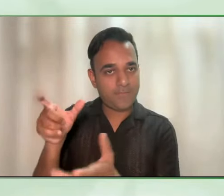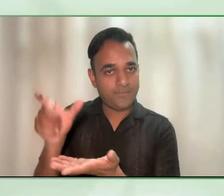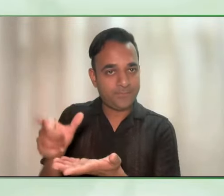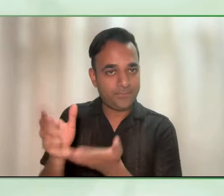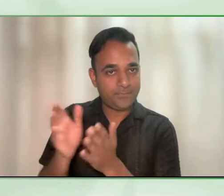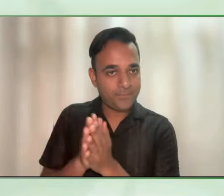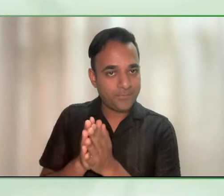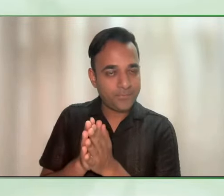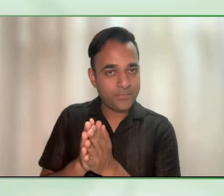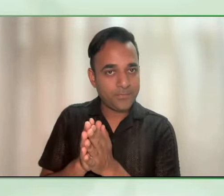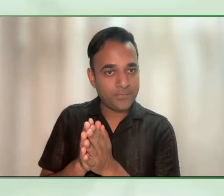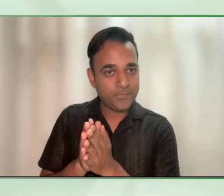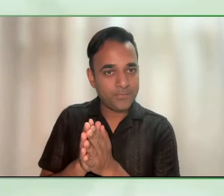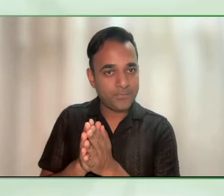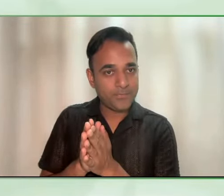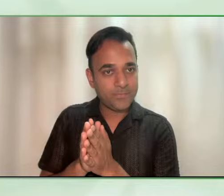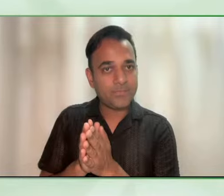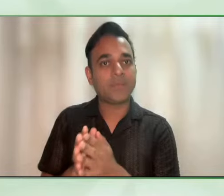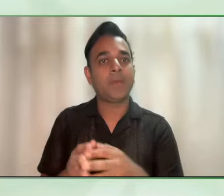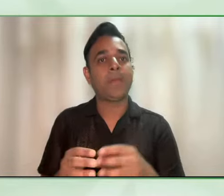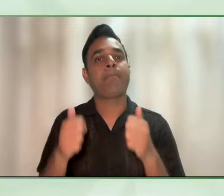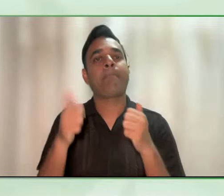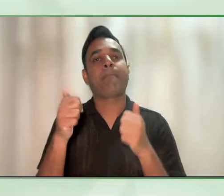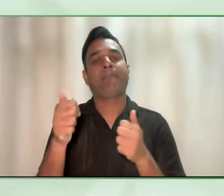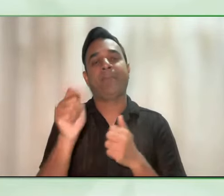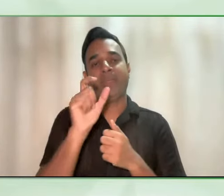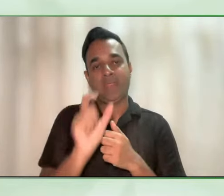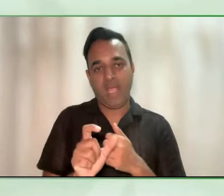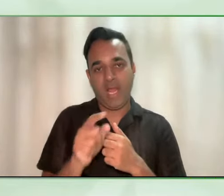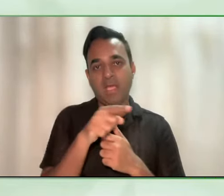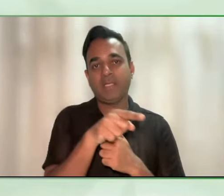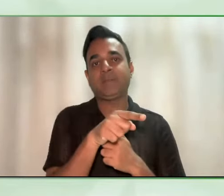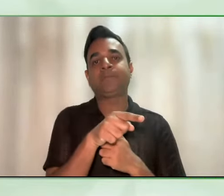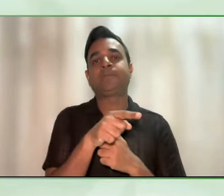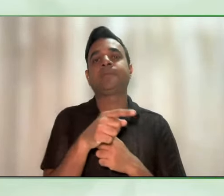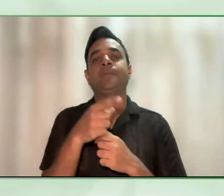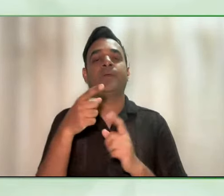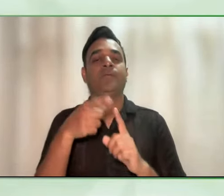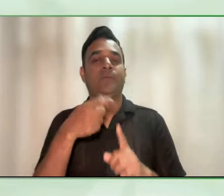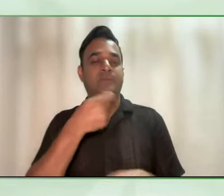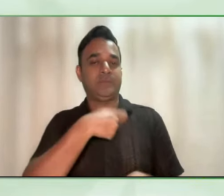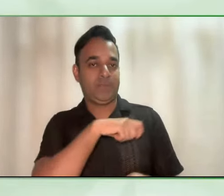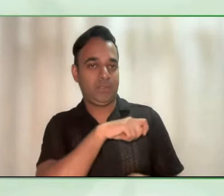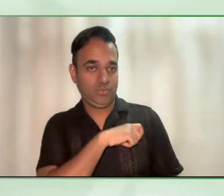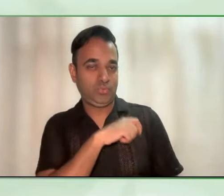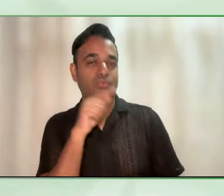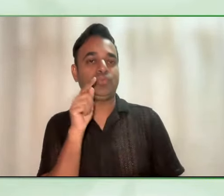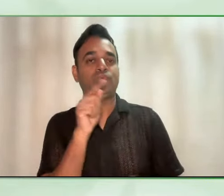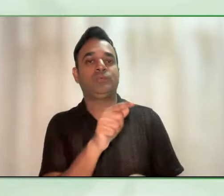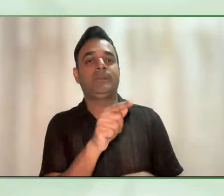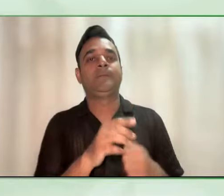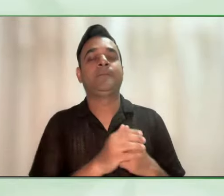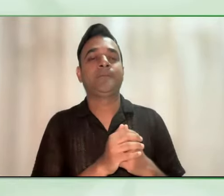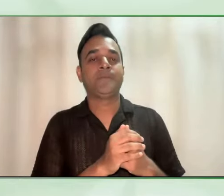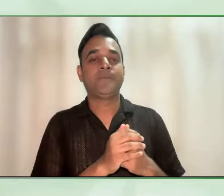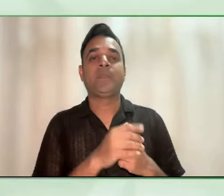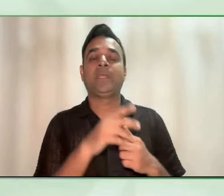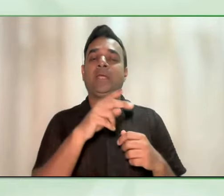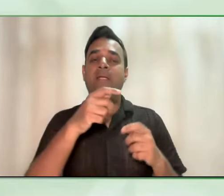the Fundación ONS in Spain. And Javier is also the Vice President of the European Association of